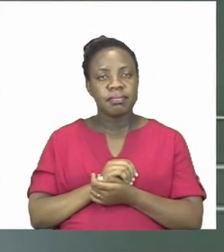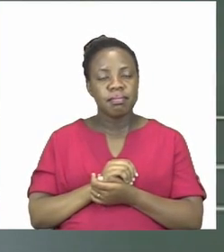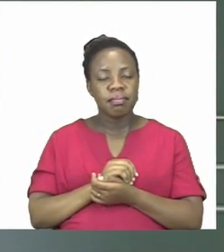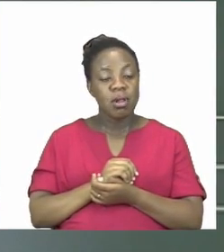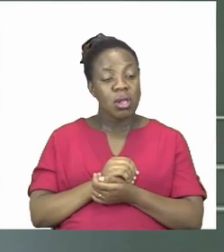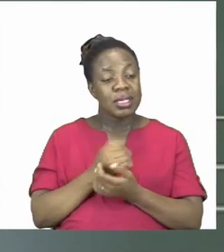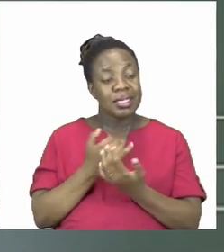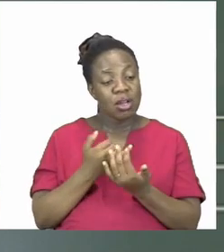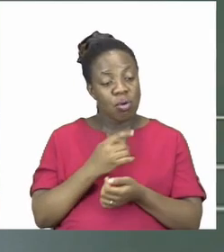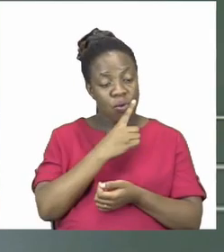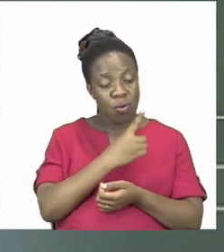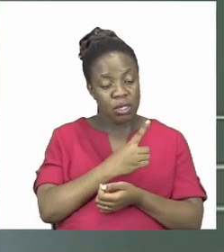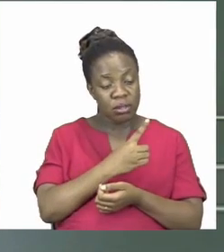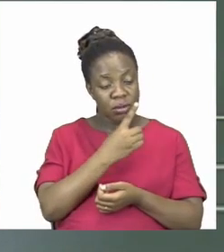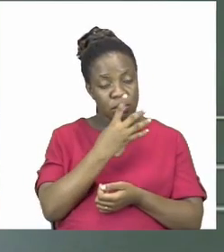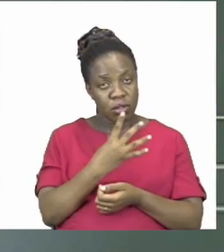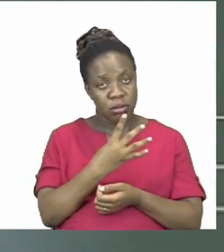front and 4